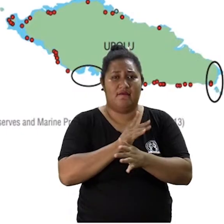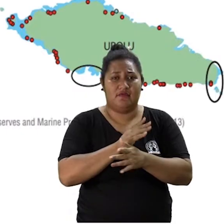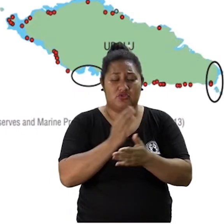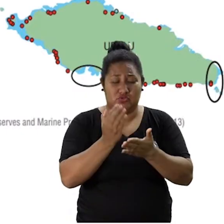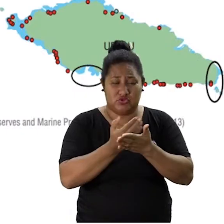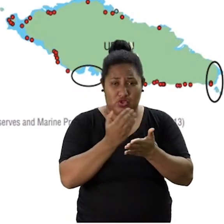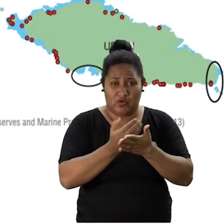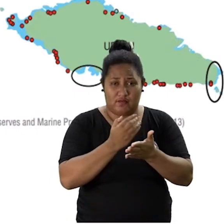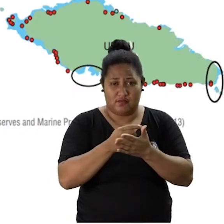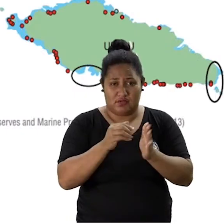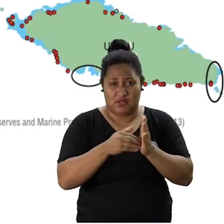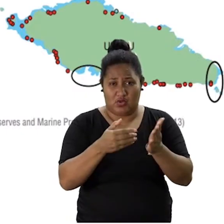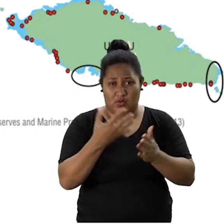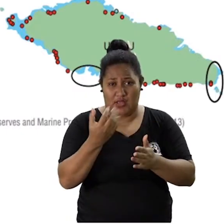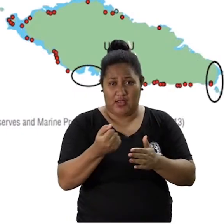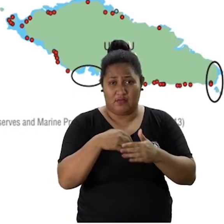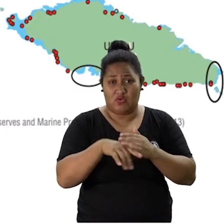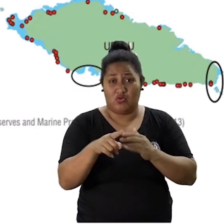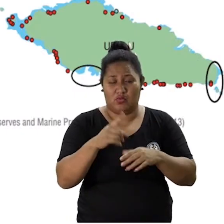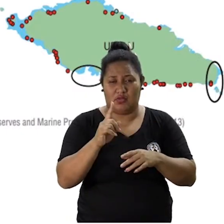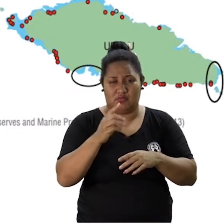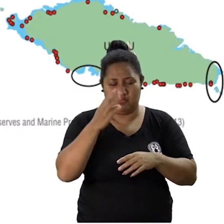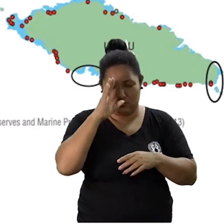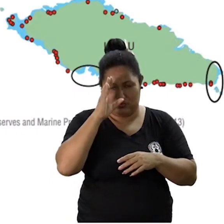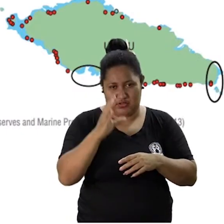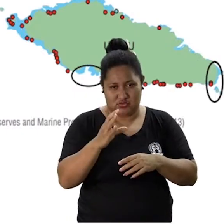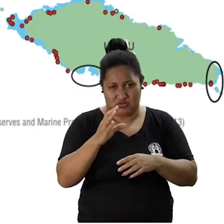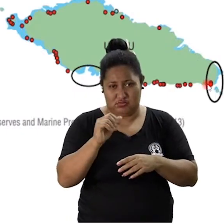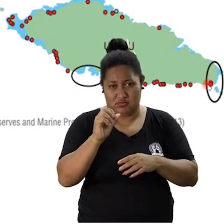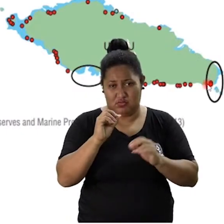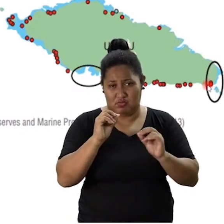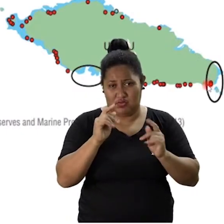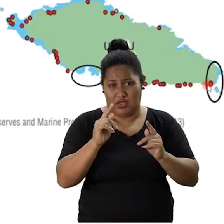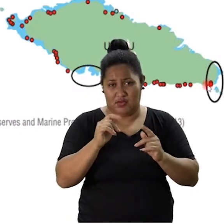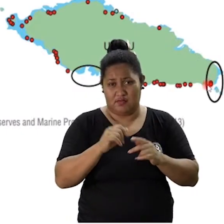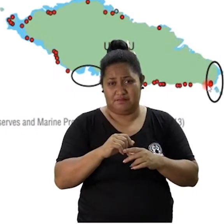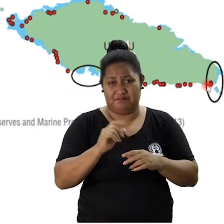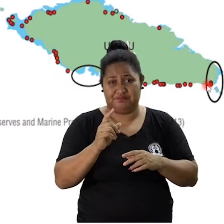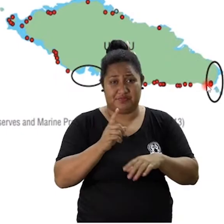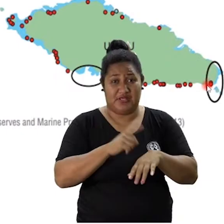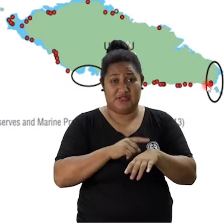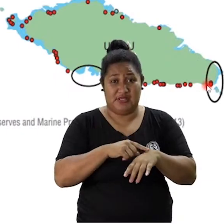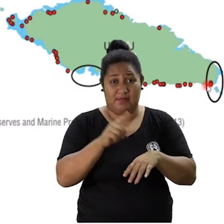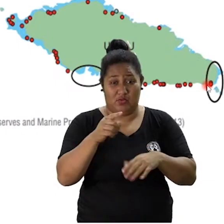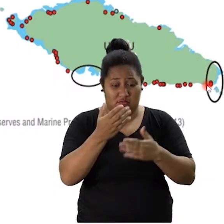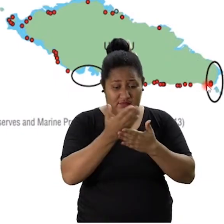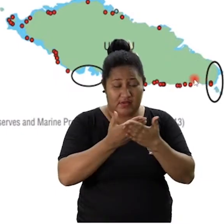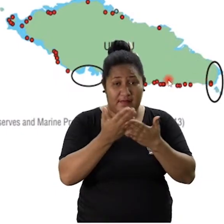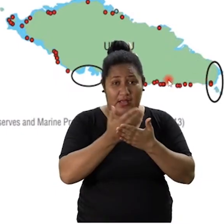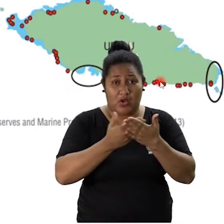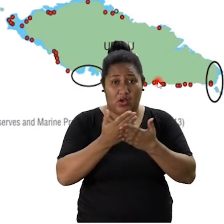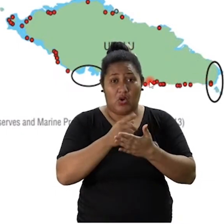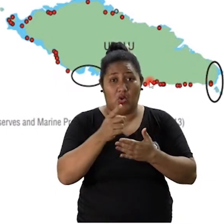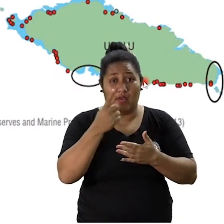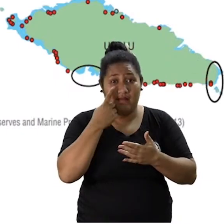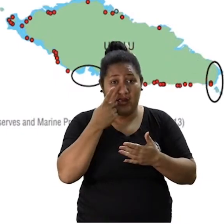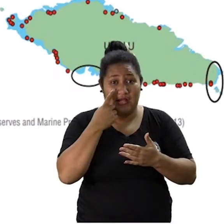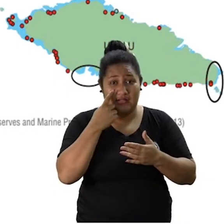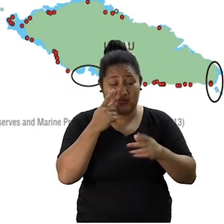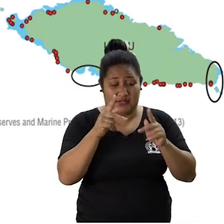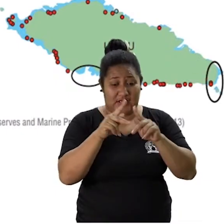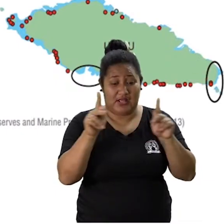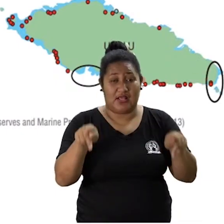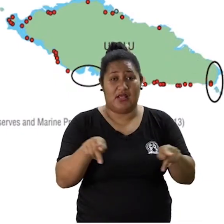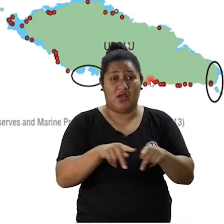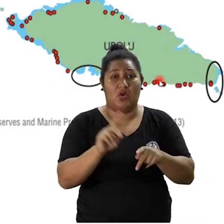iai teimi nei, I tono lea tunu. Okay? And teimi whai au mea onga. Ia nei waino la ile le ata le